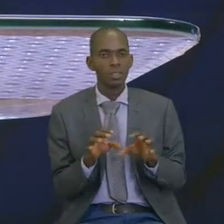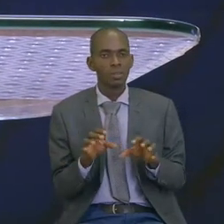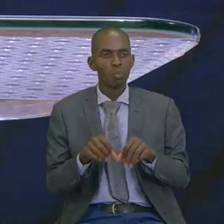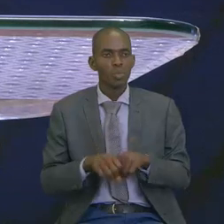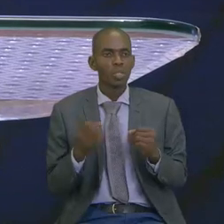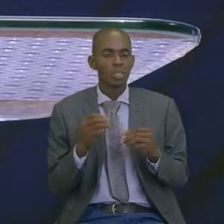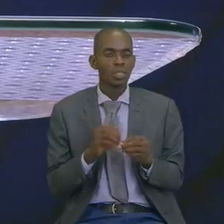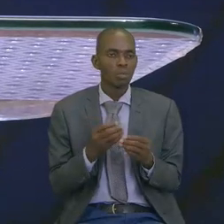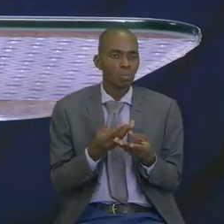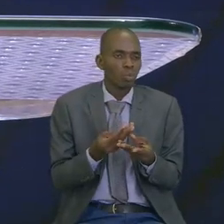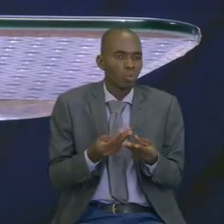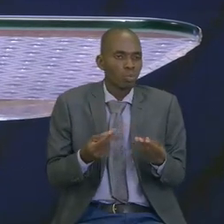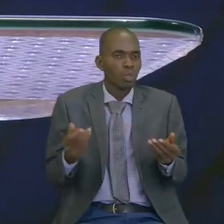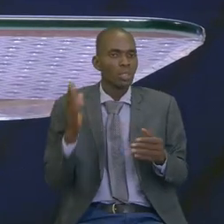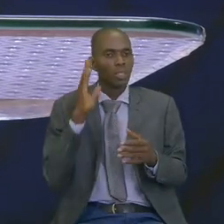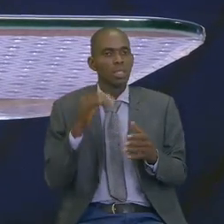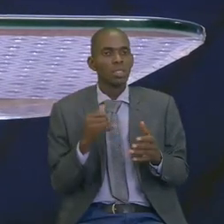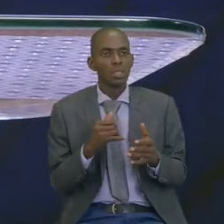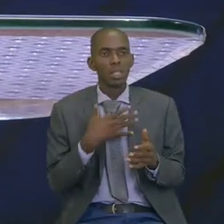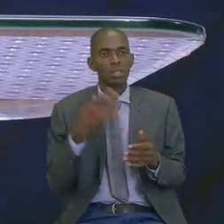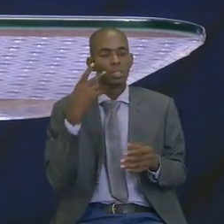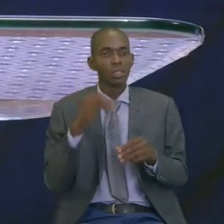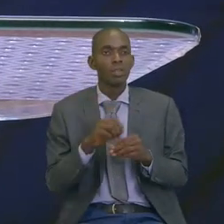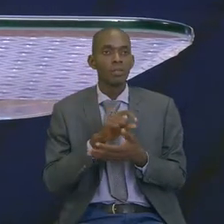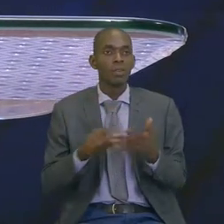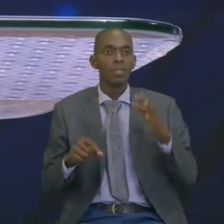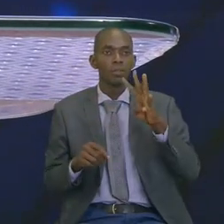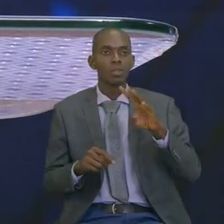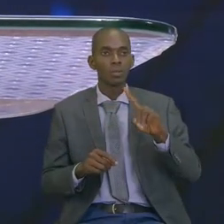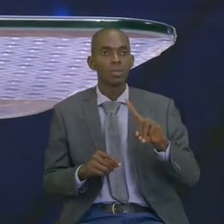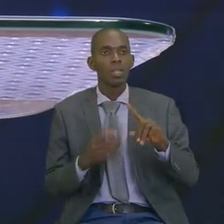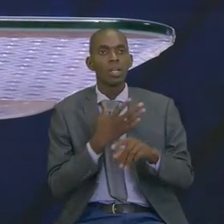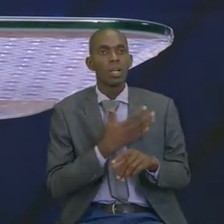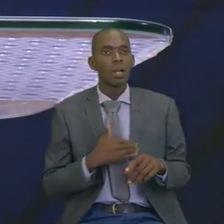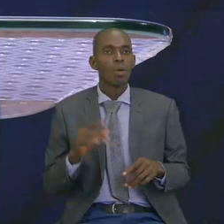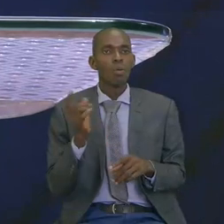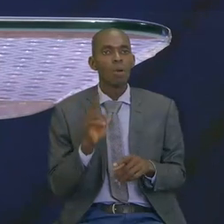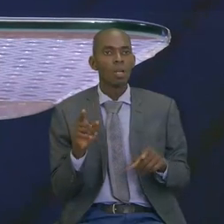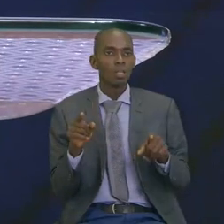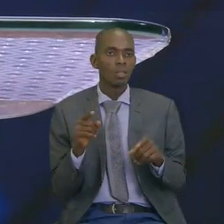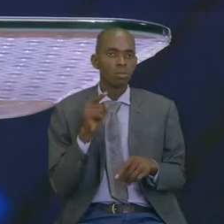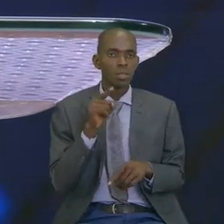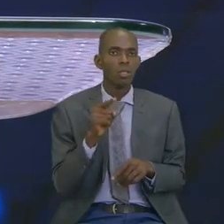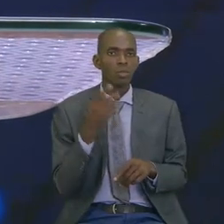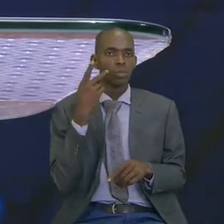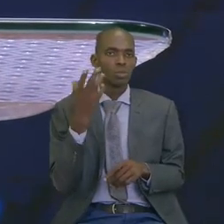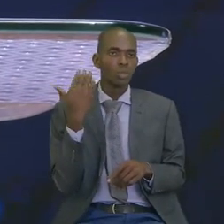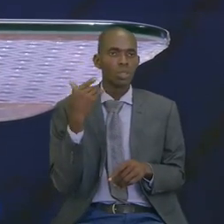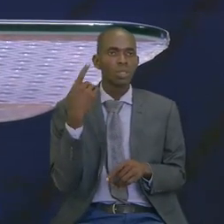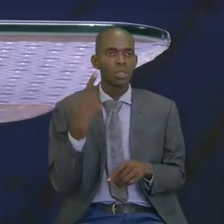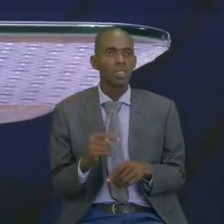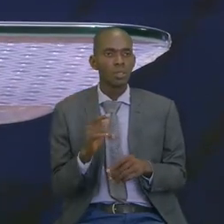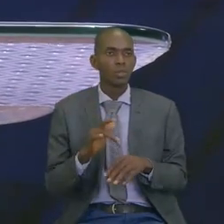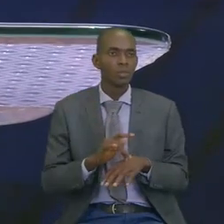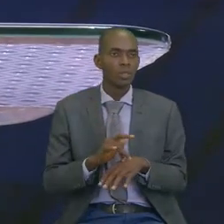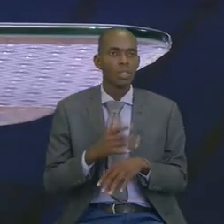Then in verse 41 it tells us there, it says, and whereas thou sawest the